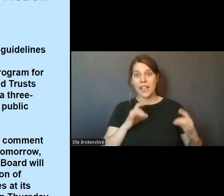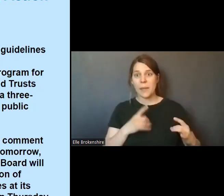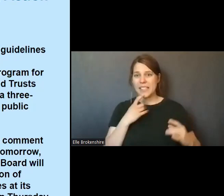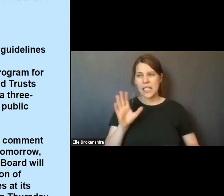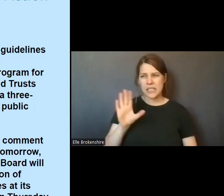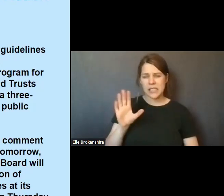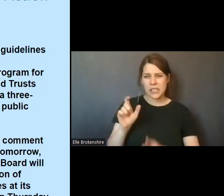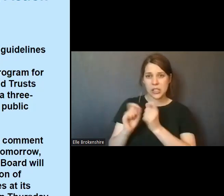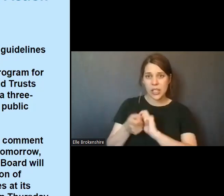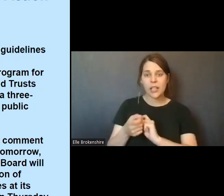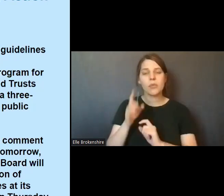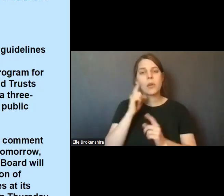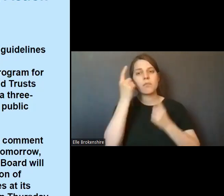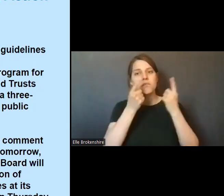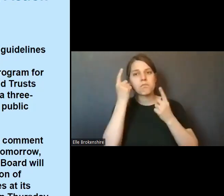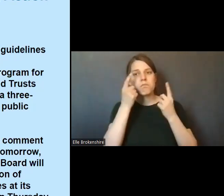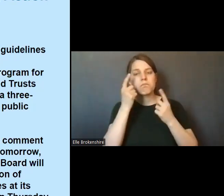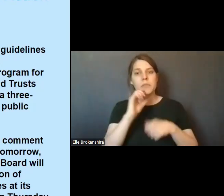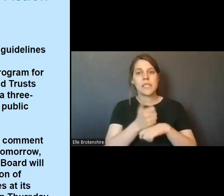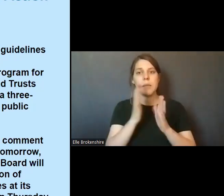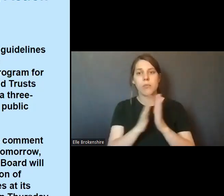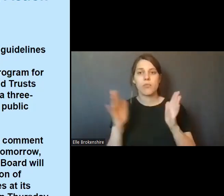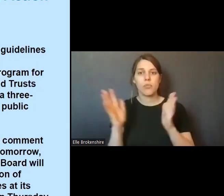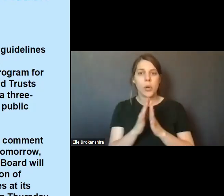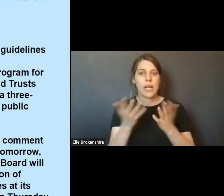or perhaps create a range or something of that nature.